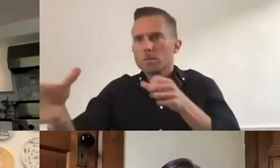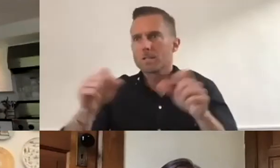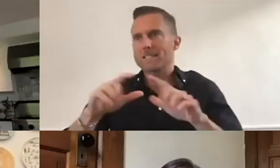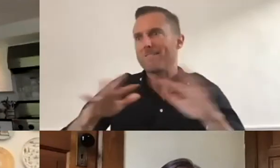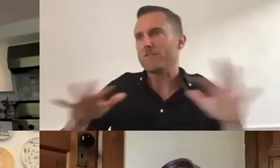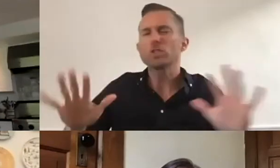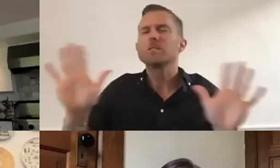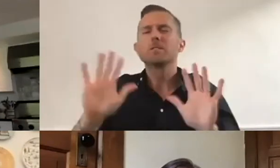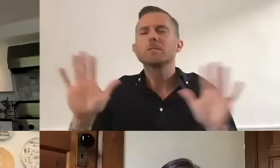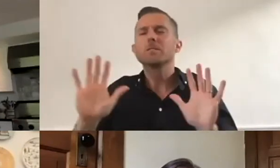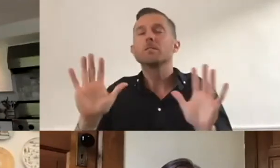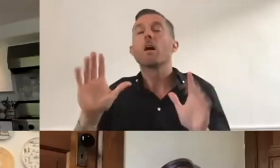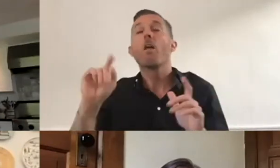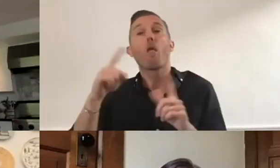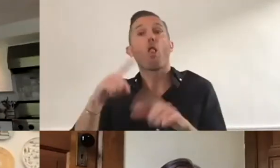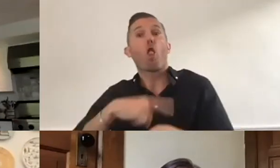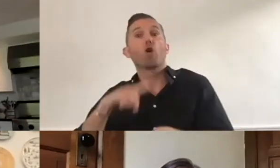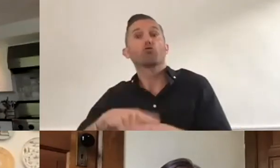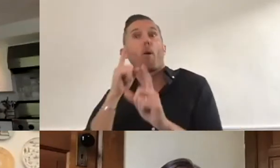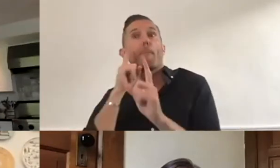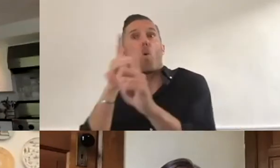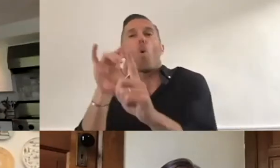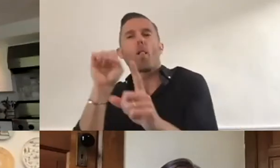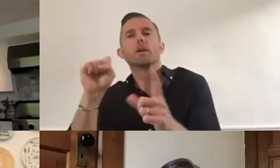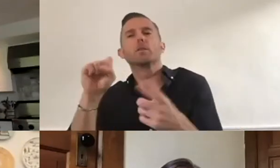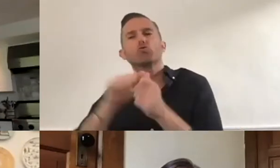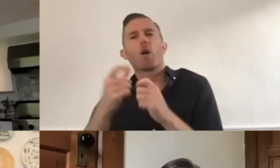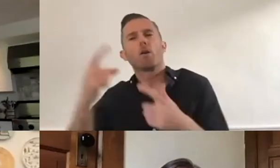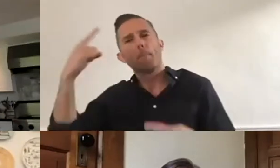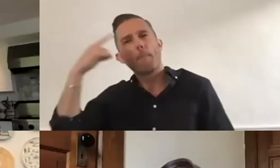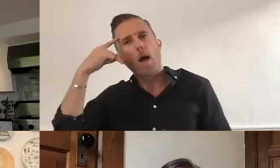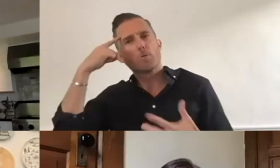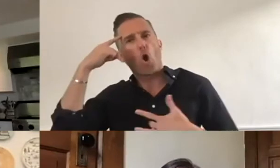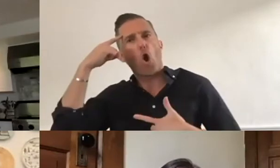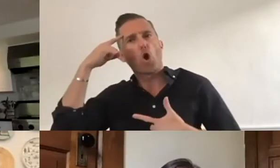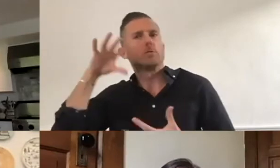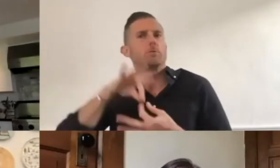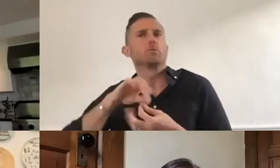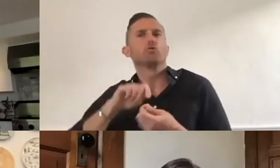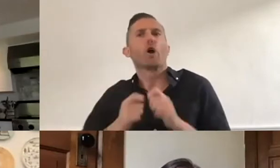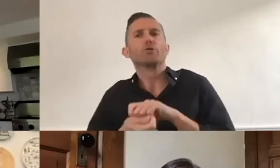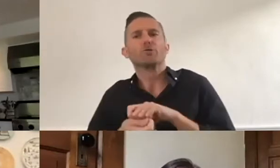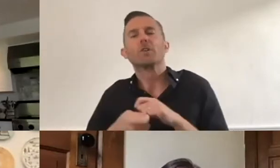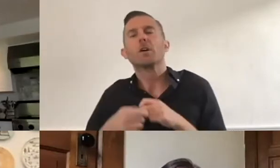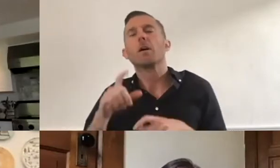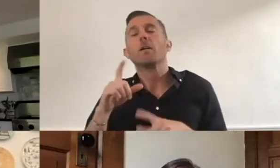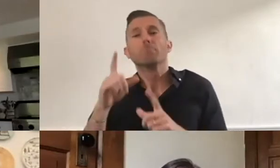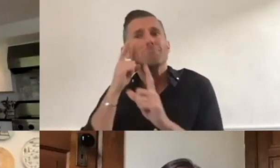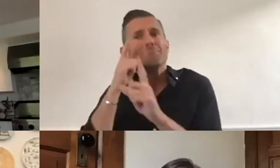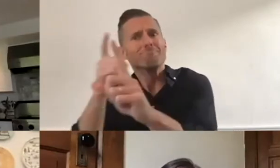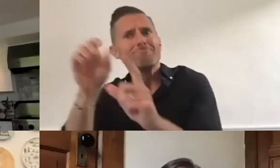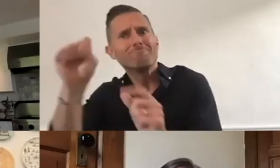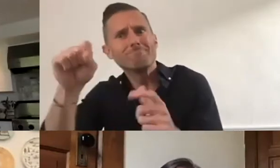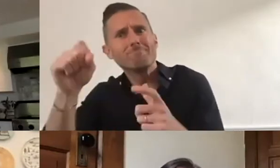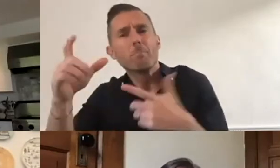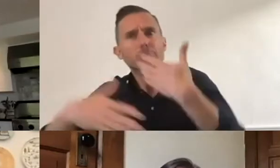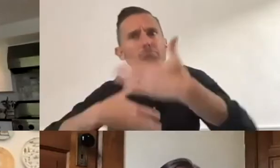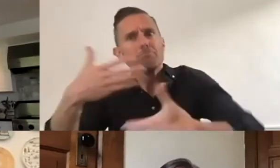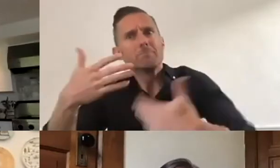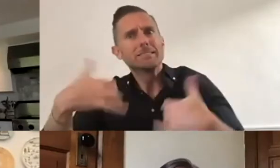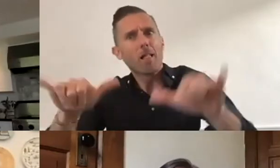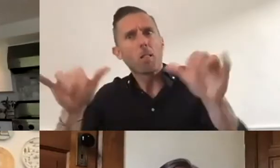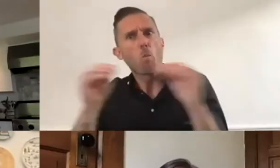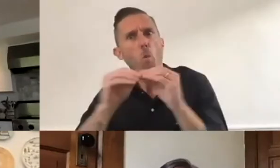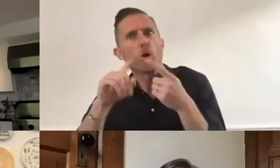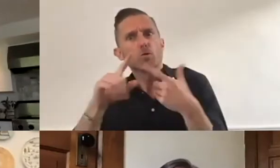is the long-term goal, and I think for us, we are working to get there. But I do think mandates at some point are effective, at least